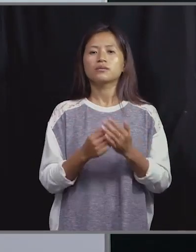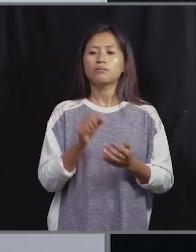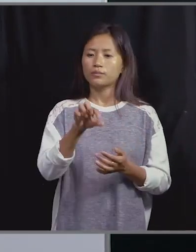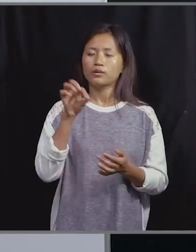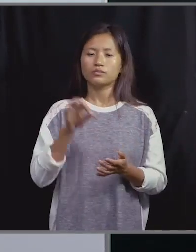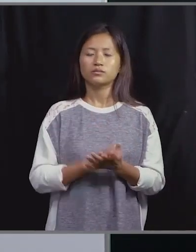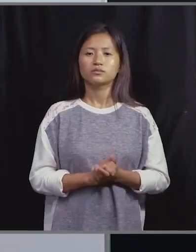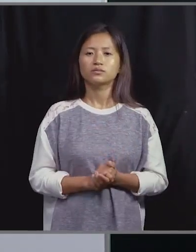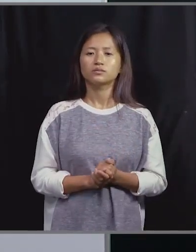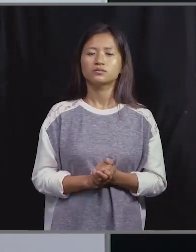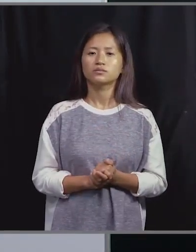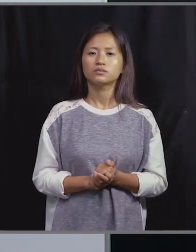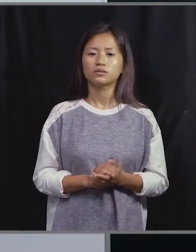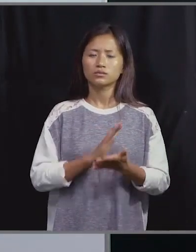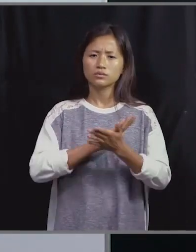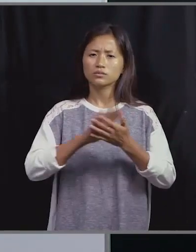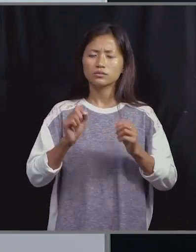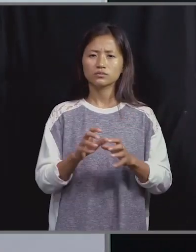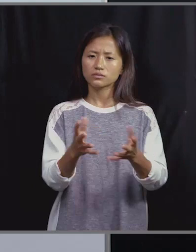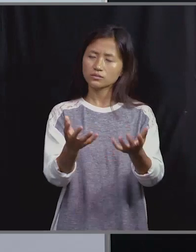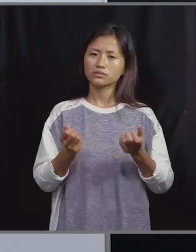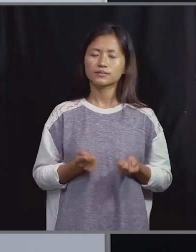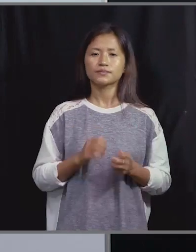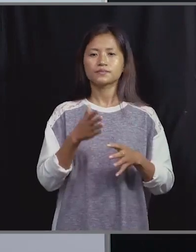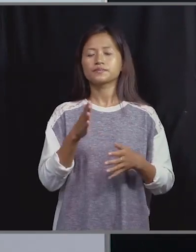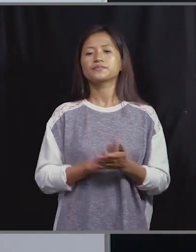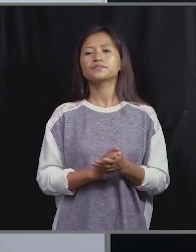points, it was totally unacceptable for the